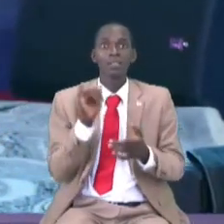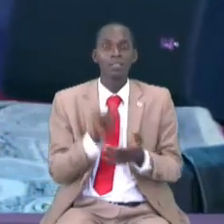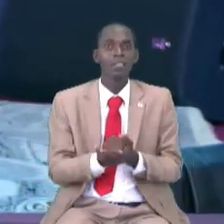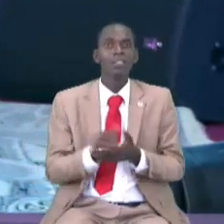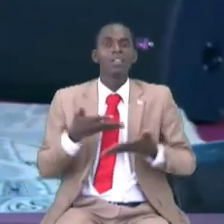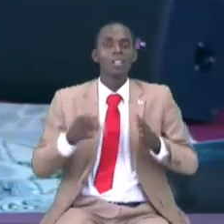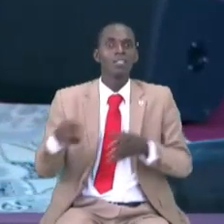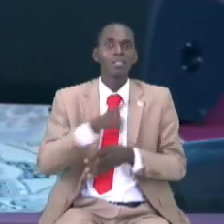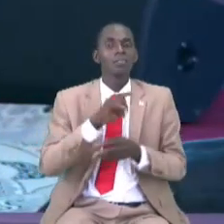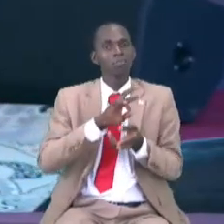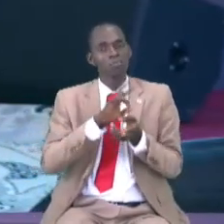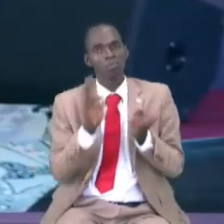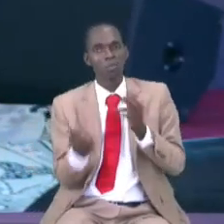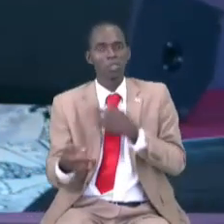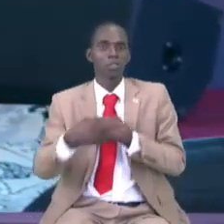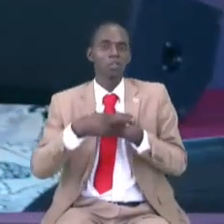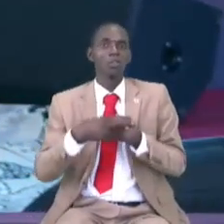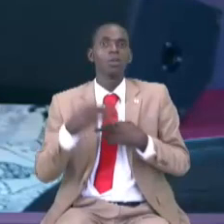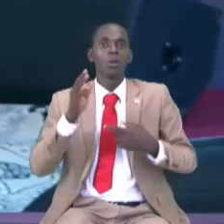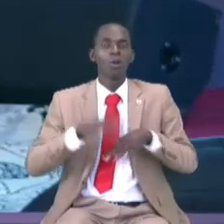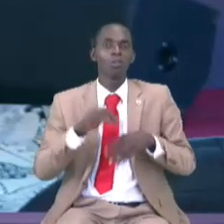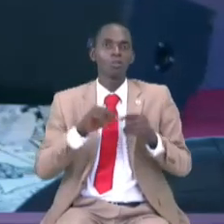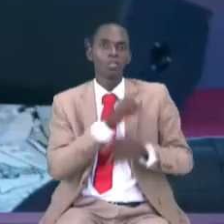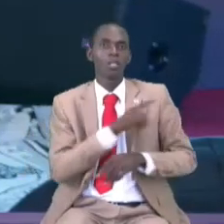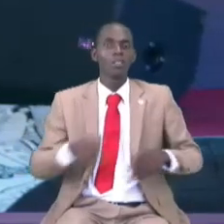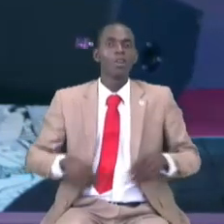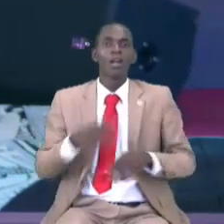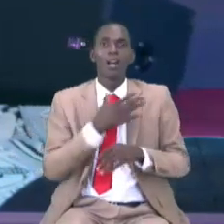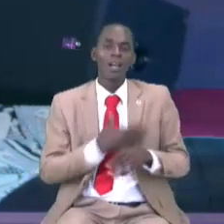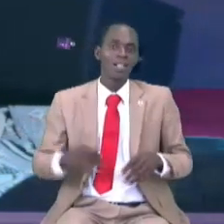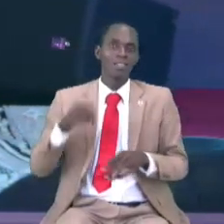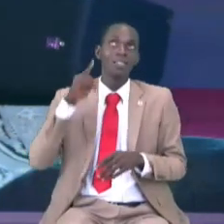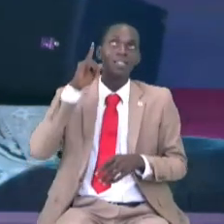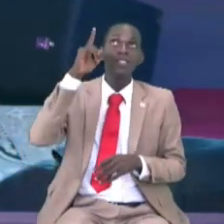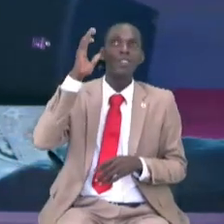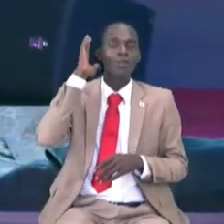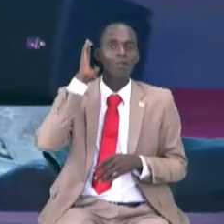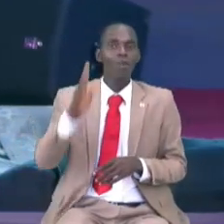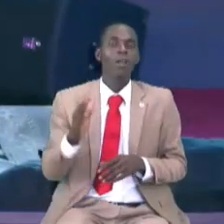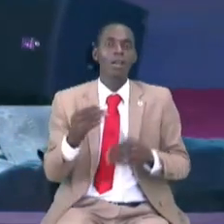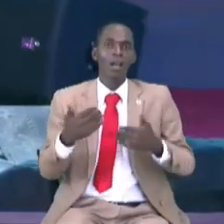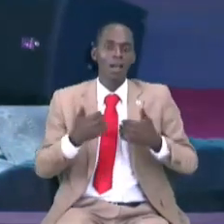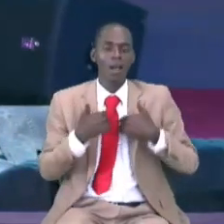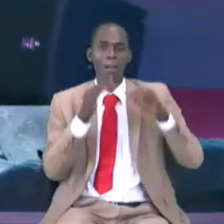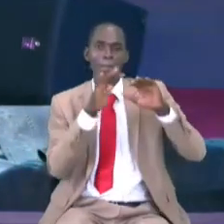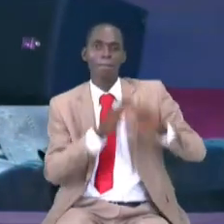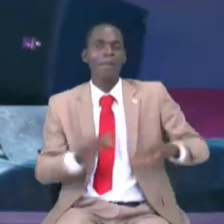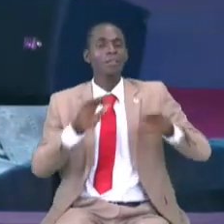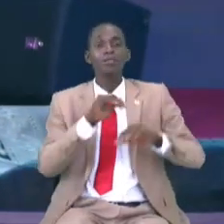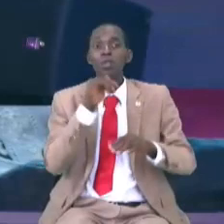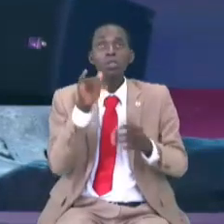he will have mercy. Not that he may, he will have